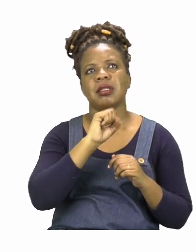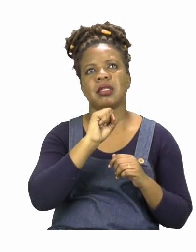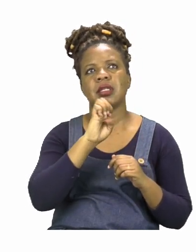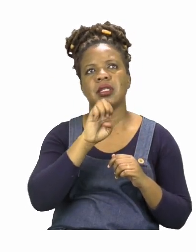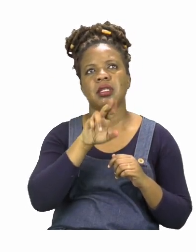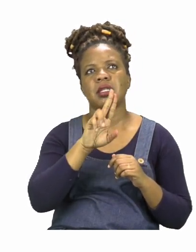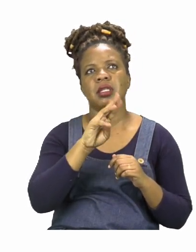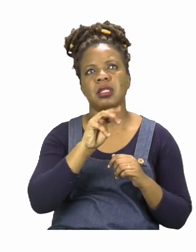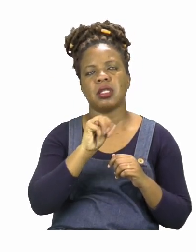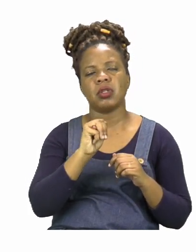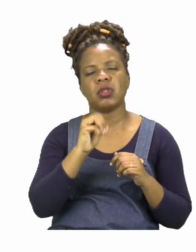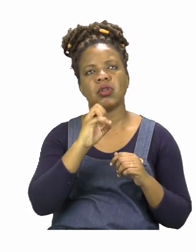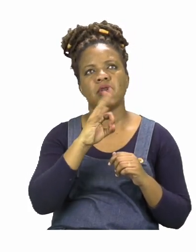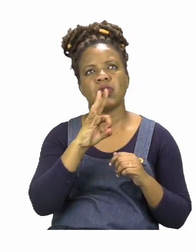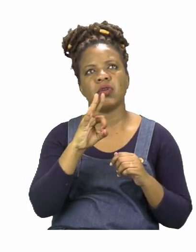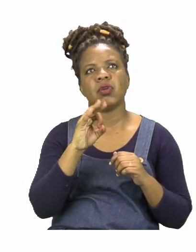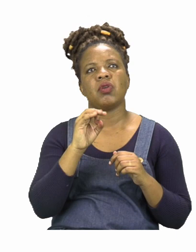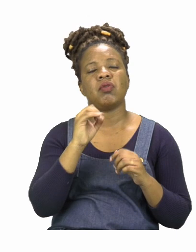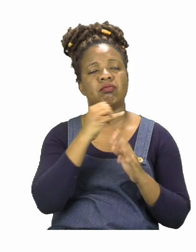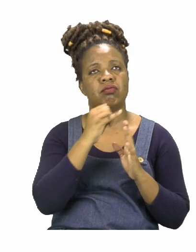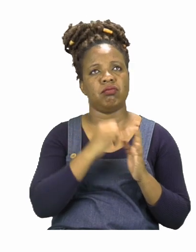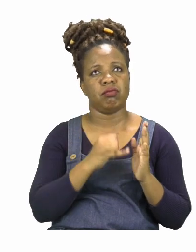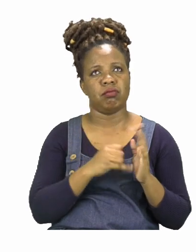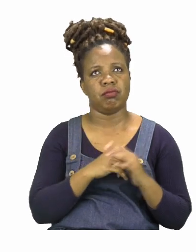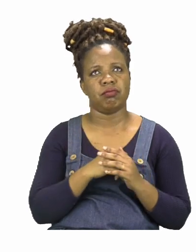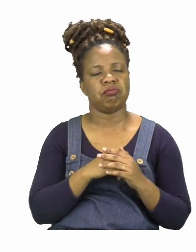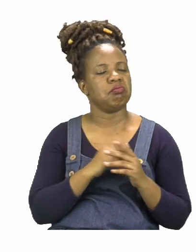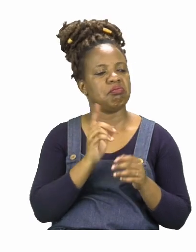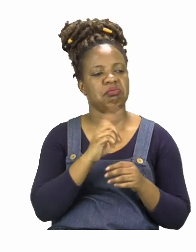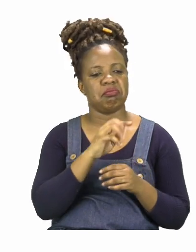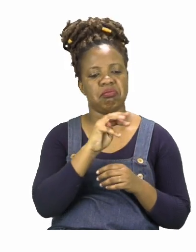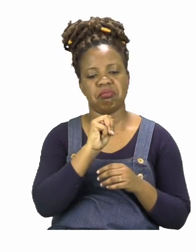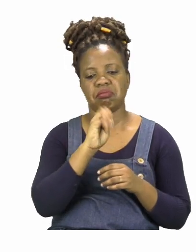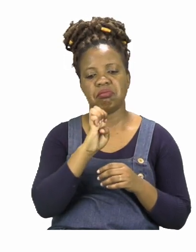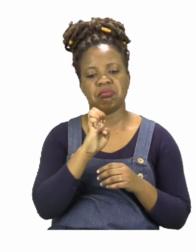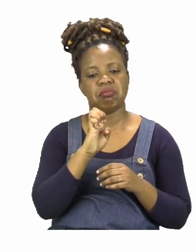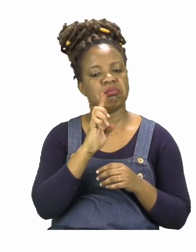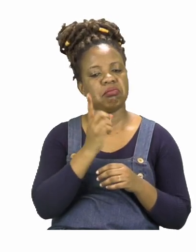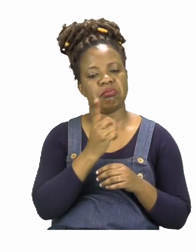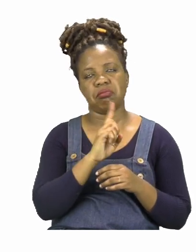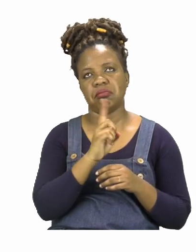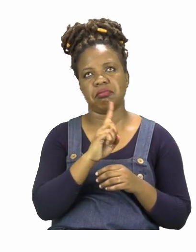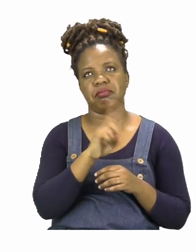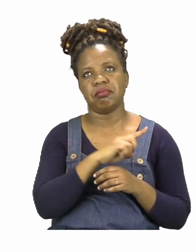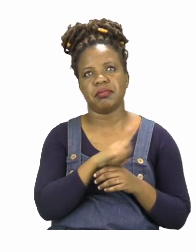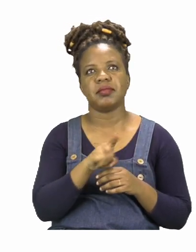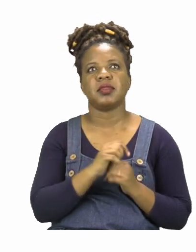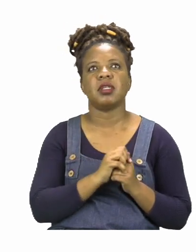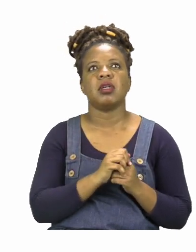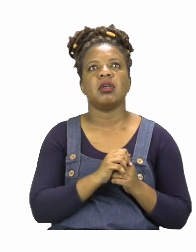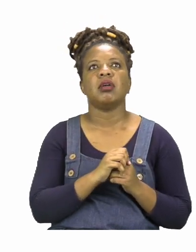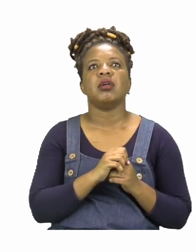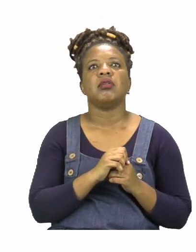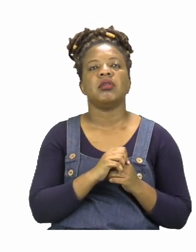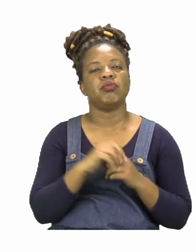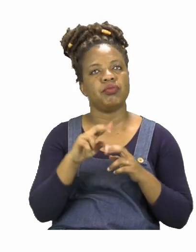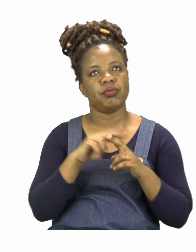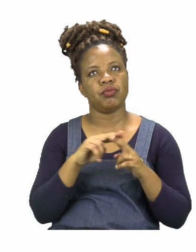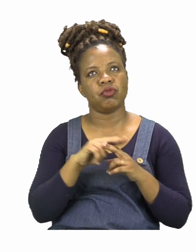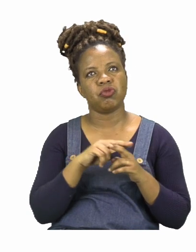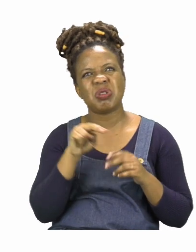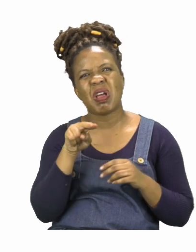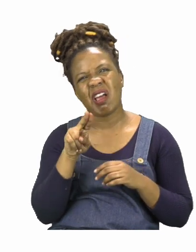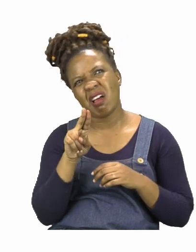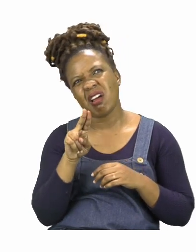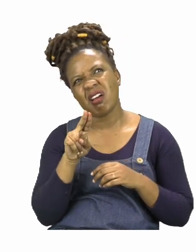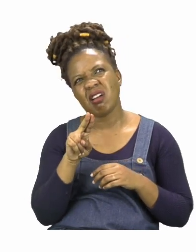us spent the day at the Museum of Art. That doesn't sound quite right either. So let